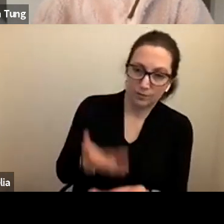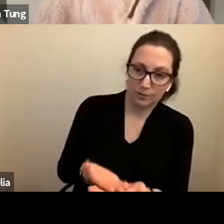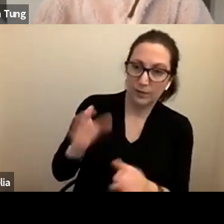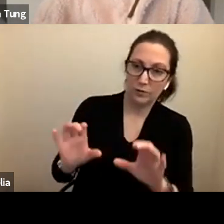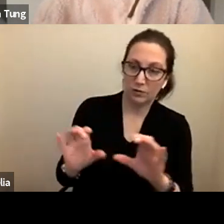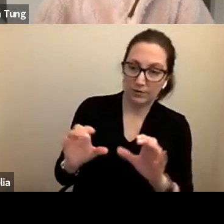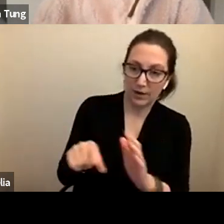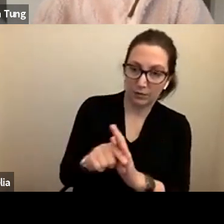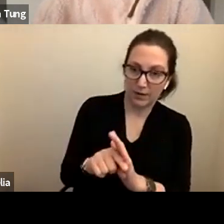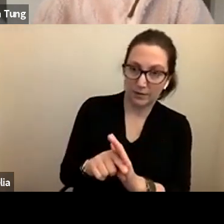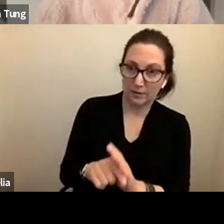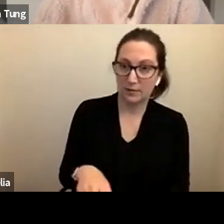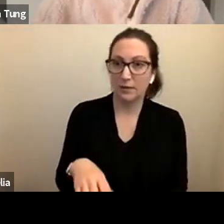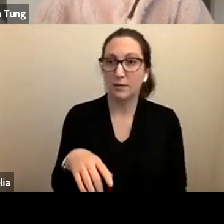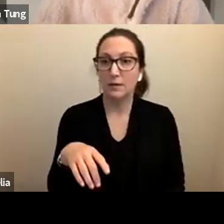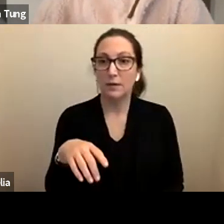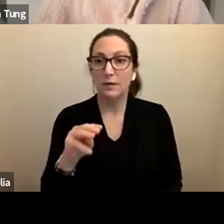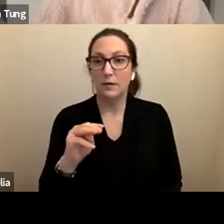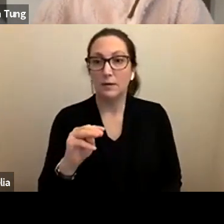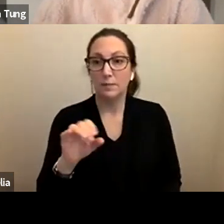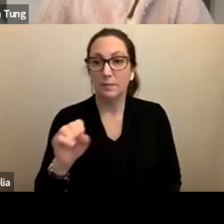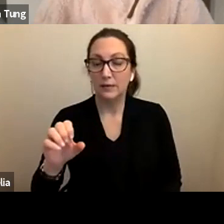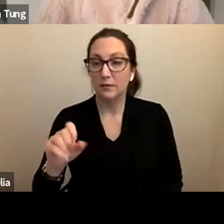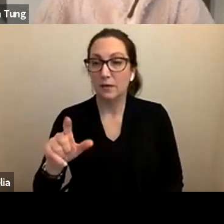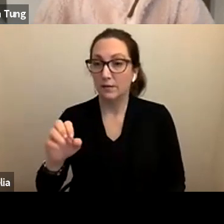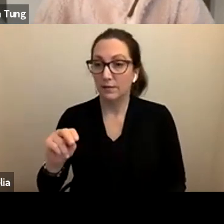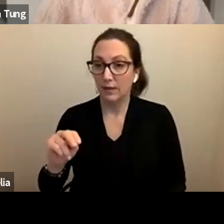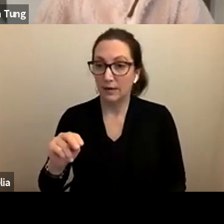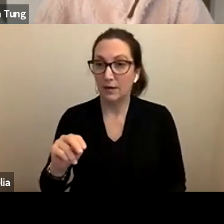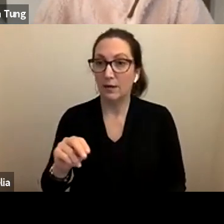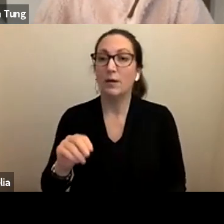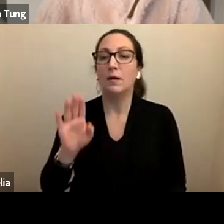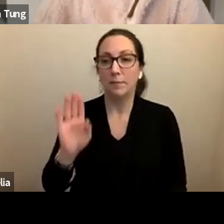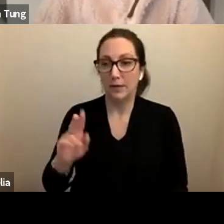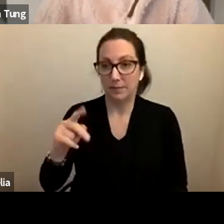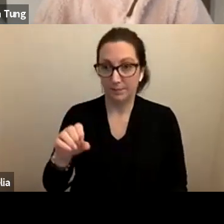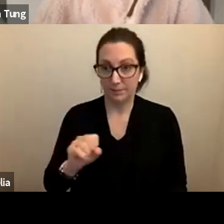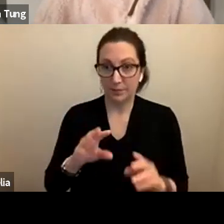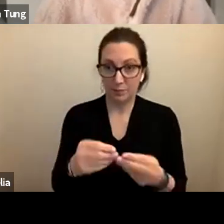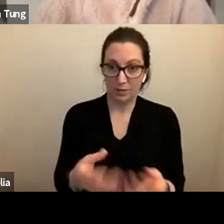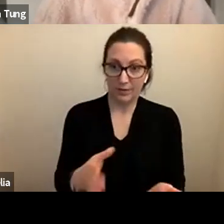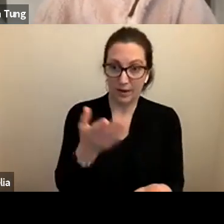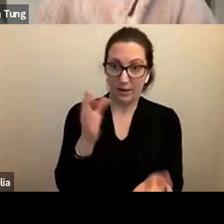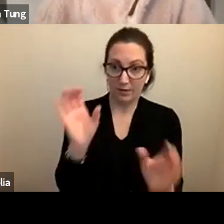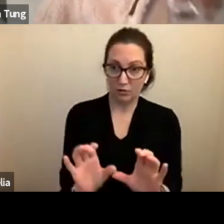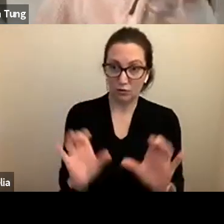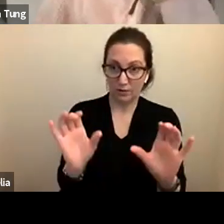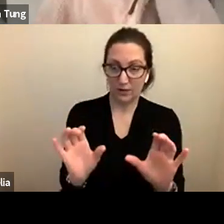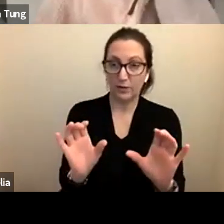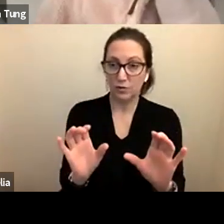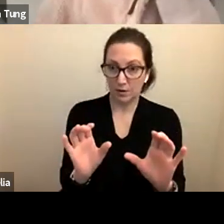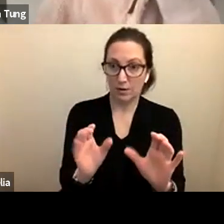Okay, so BPS provided that certification as a